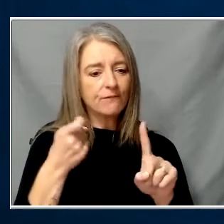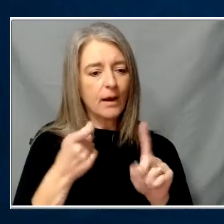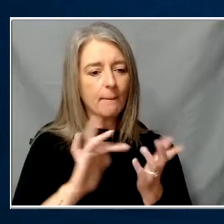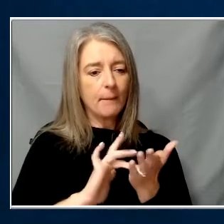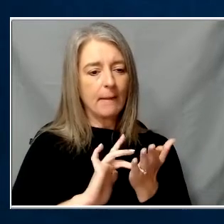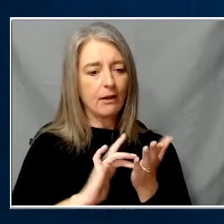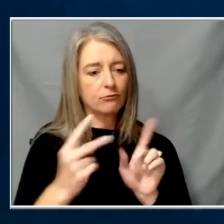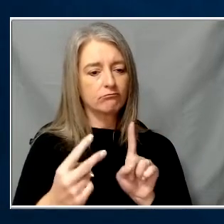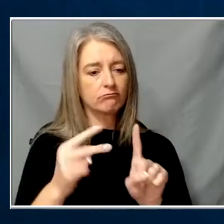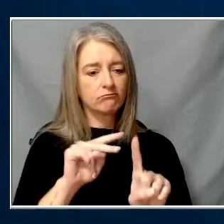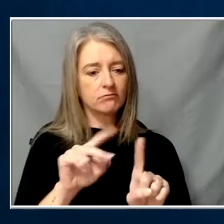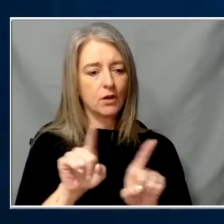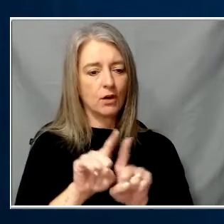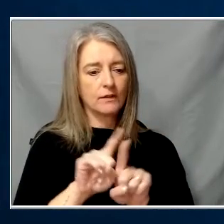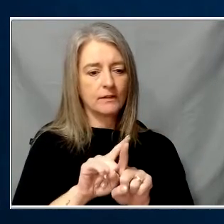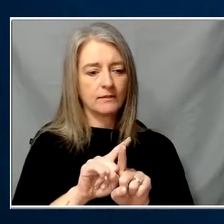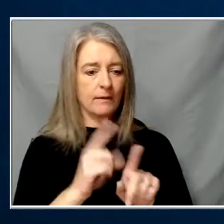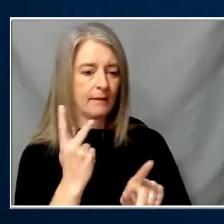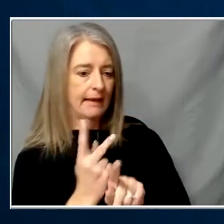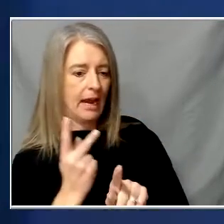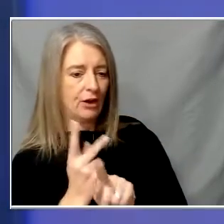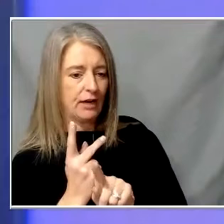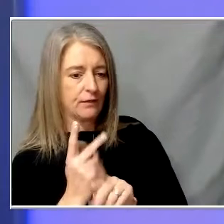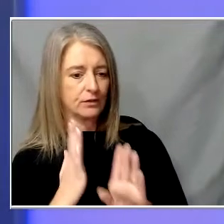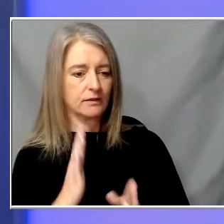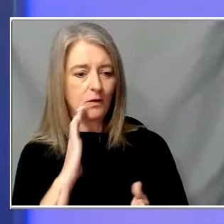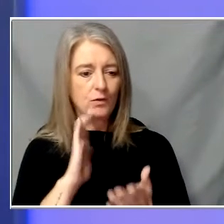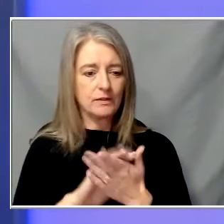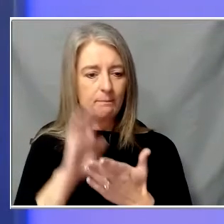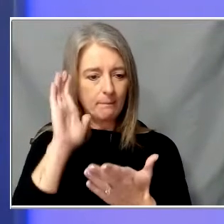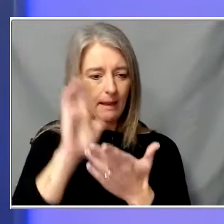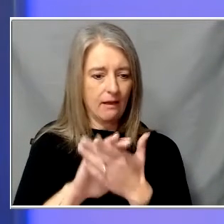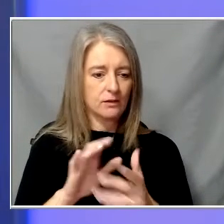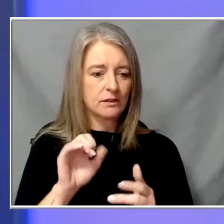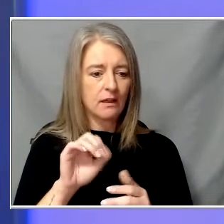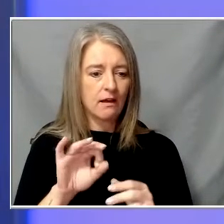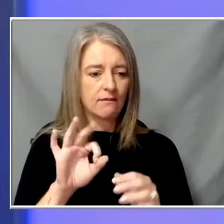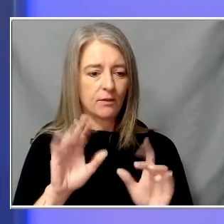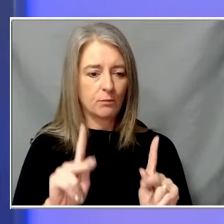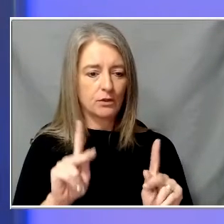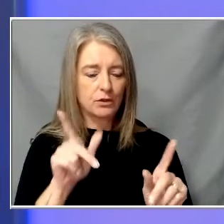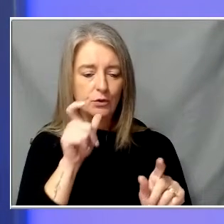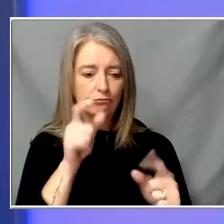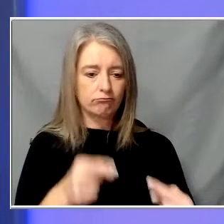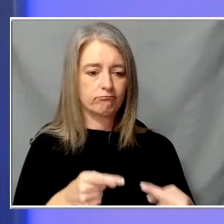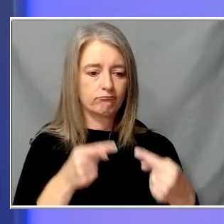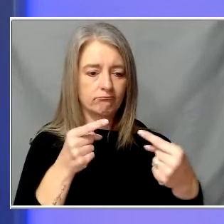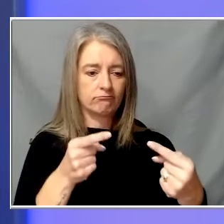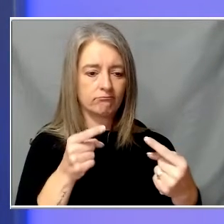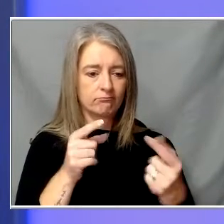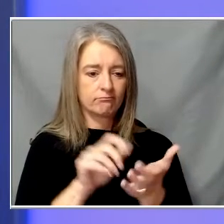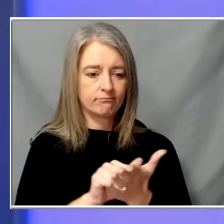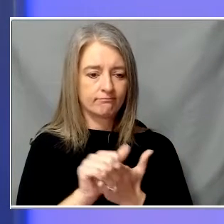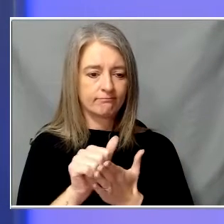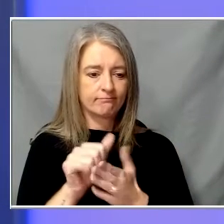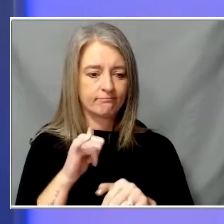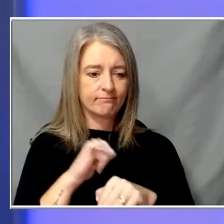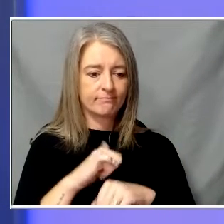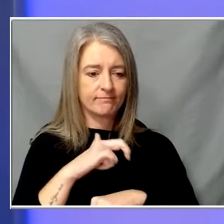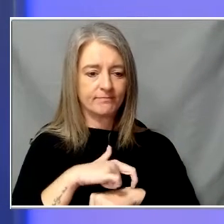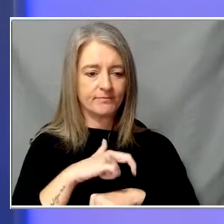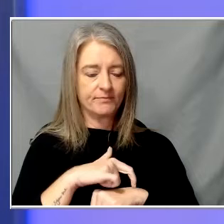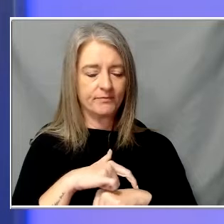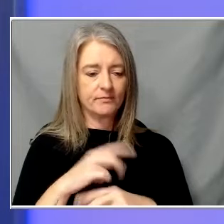but also from the caregiver side, being a spouse of someone battling cancer at that time. So we've taken both of our